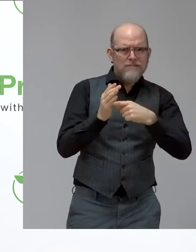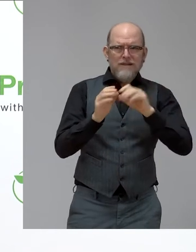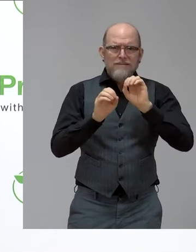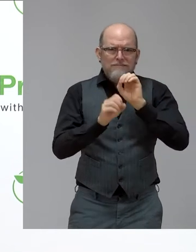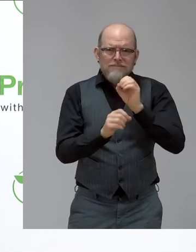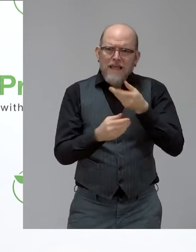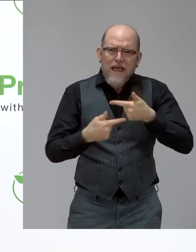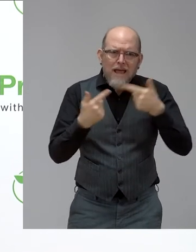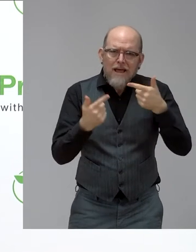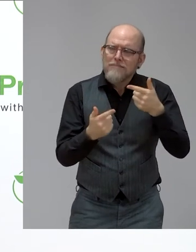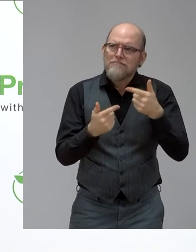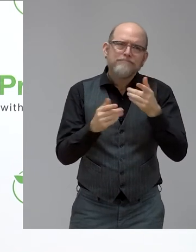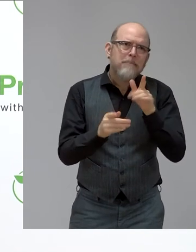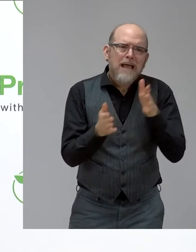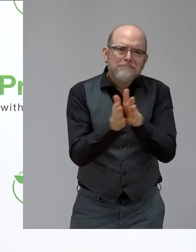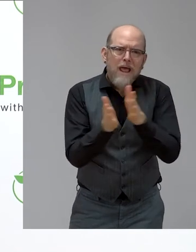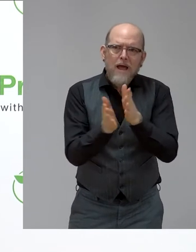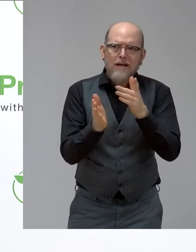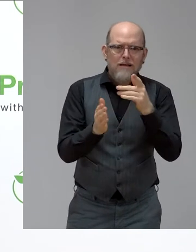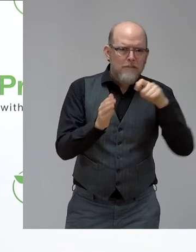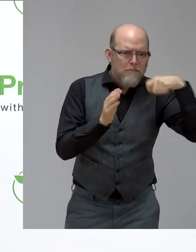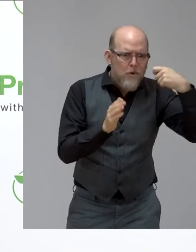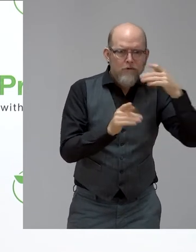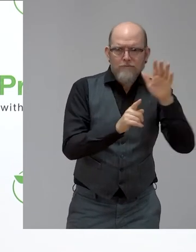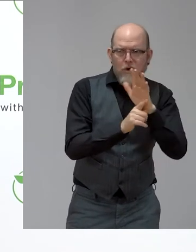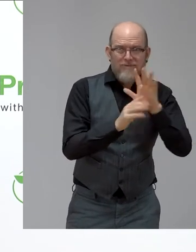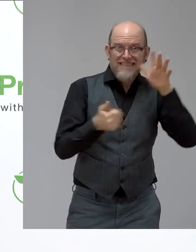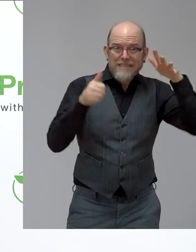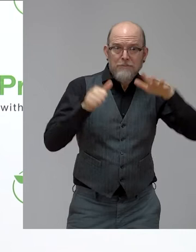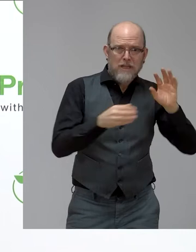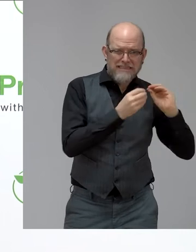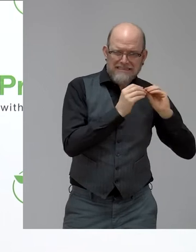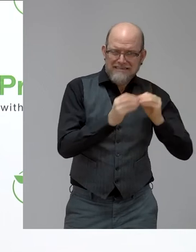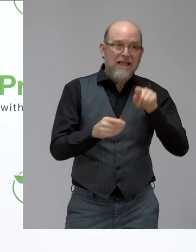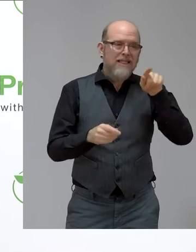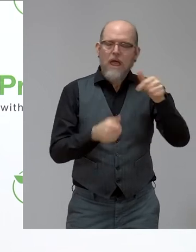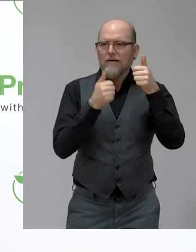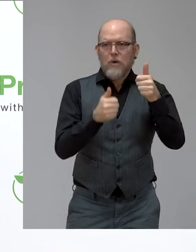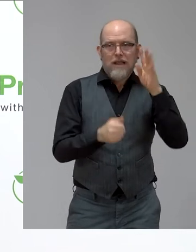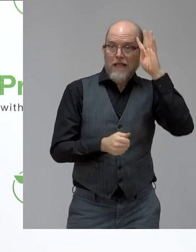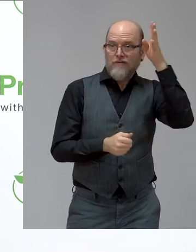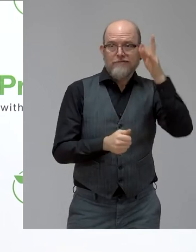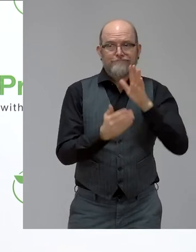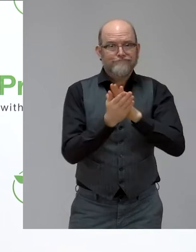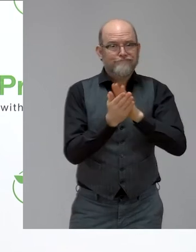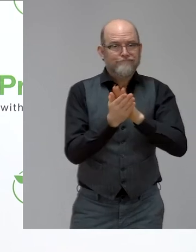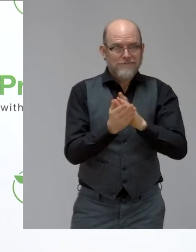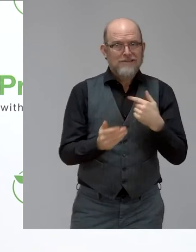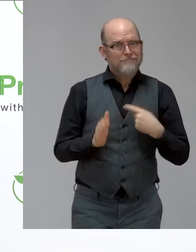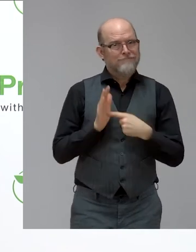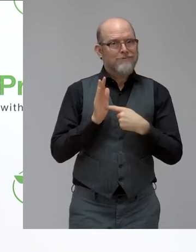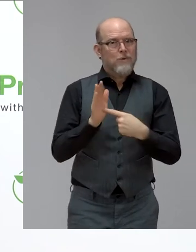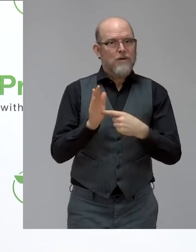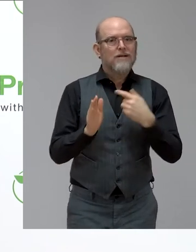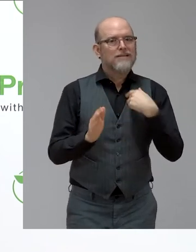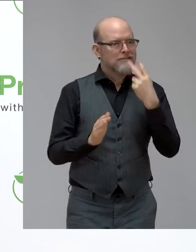other actors in other contexts to adapt and adopt these innovations. You will be able to hear more on